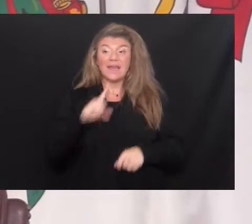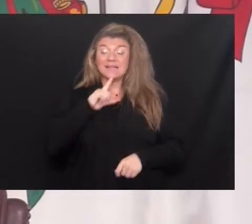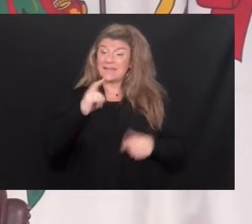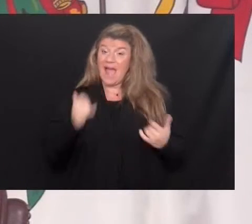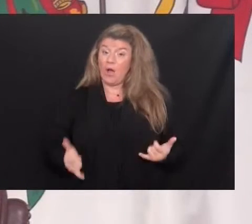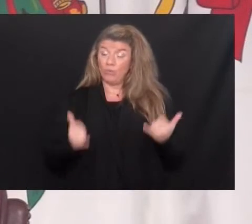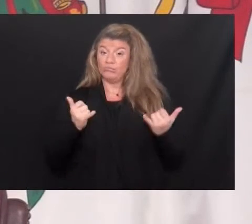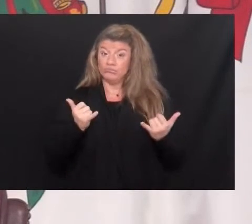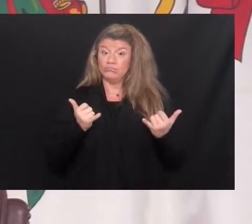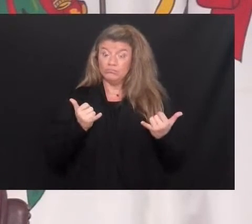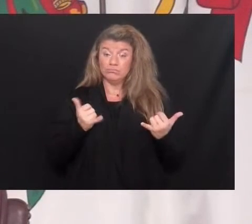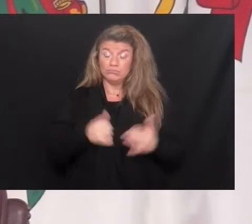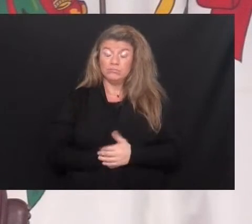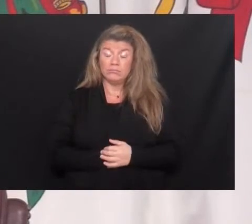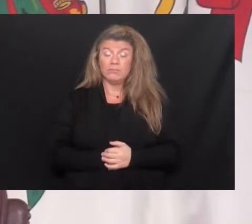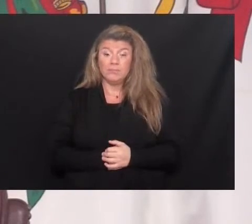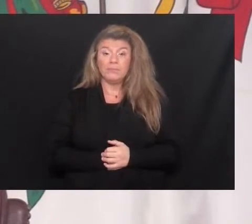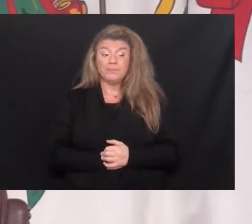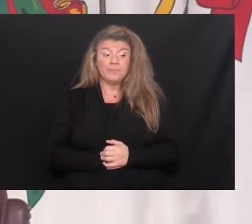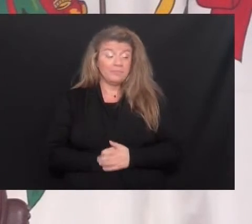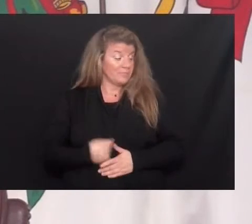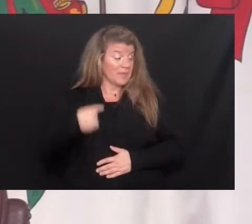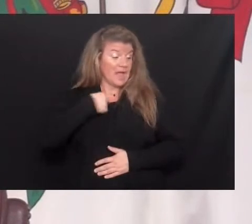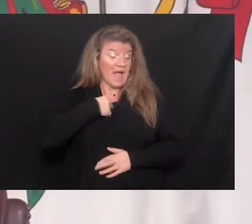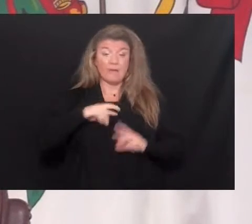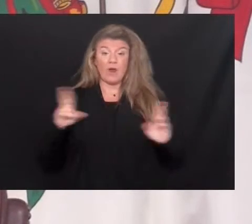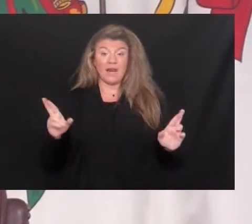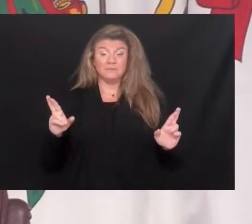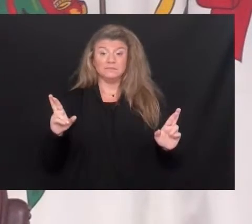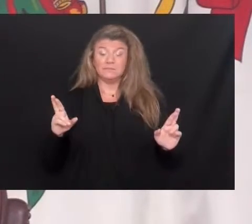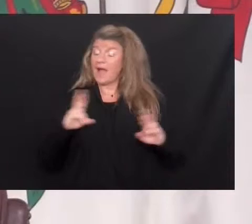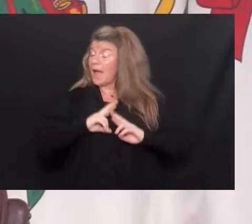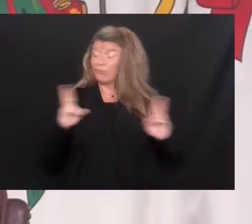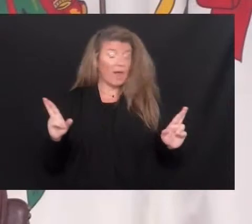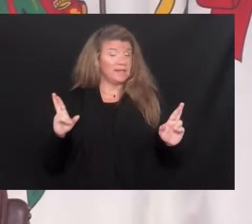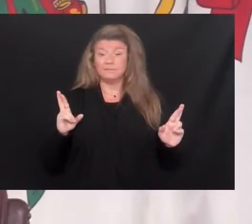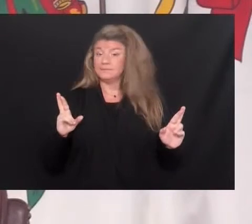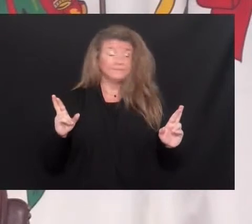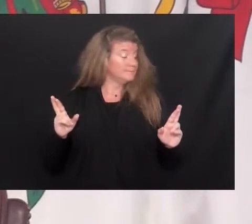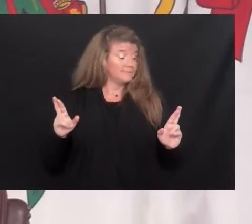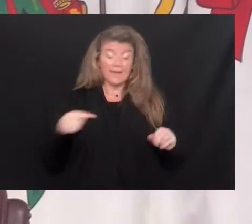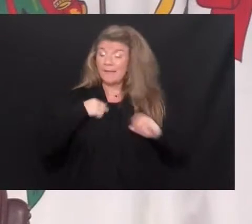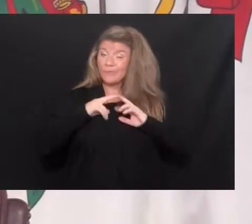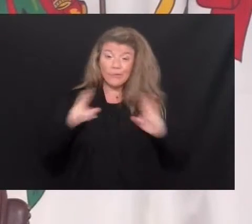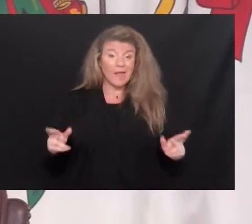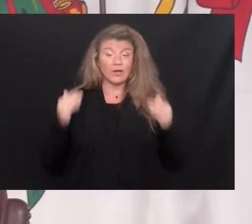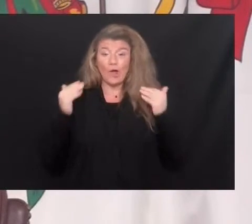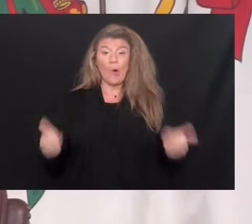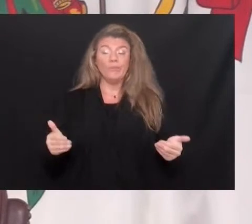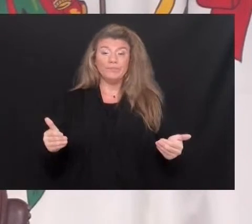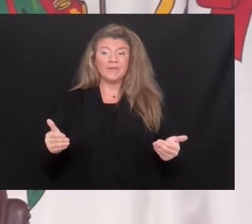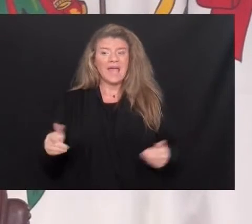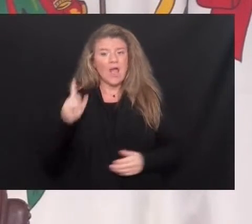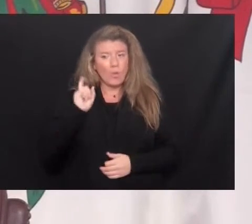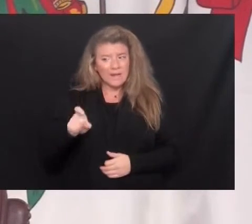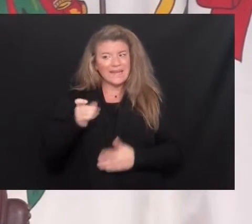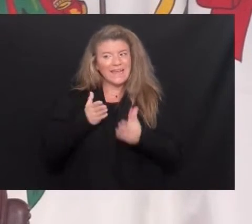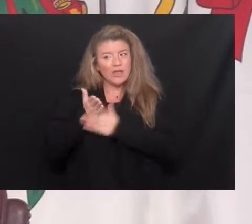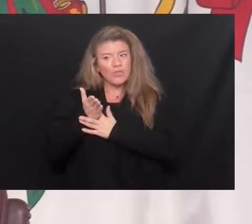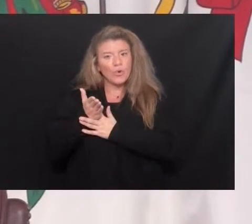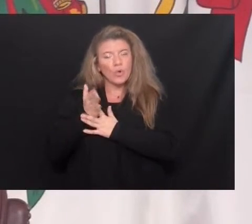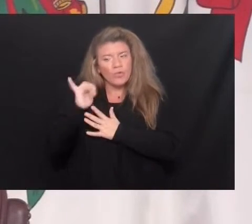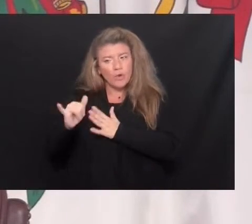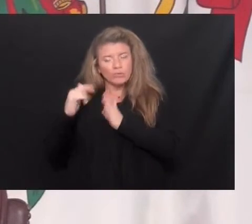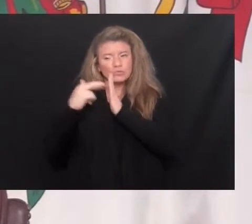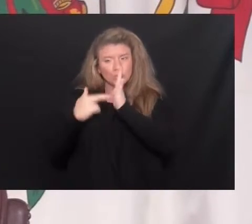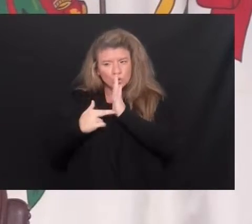now, I'm ready to go. I am ready as ready can be, and we need to get through the hoops, and we're